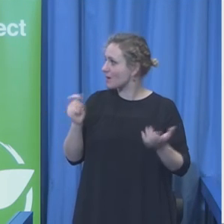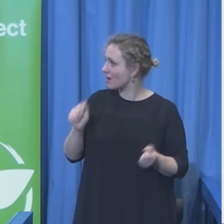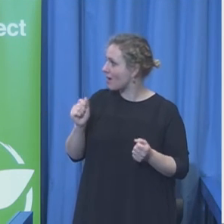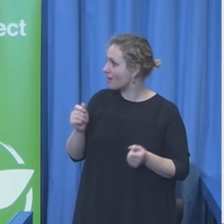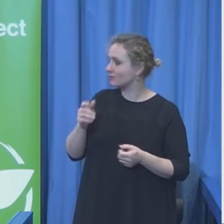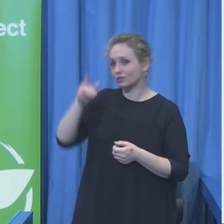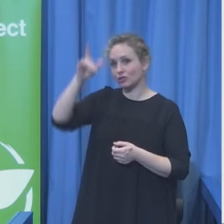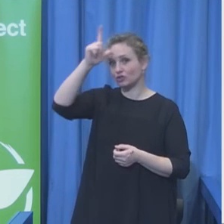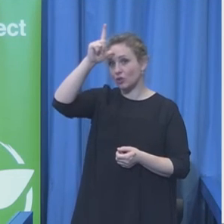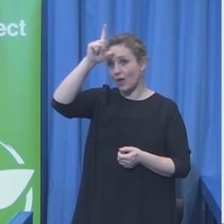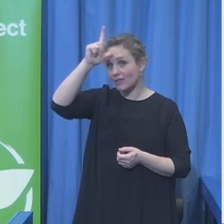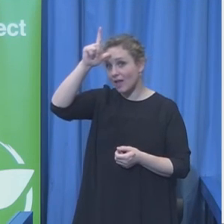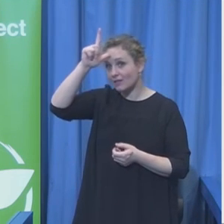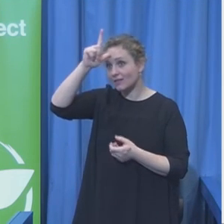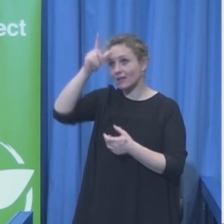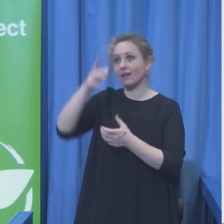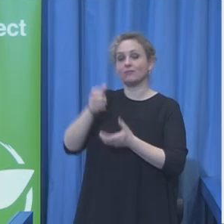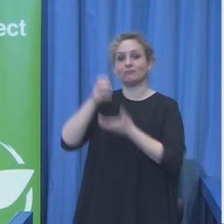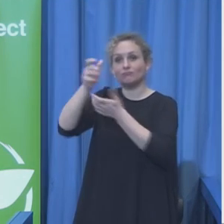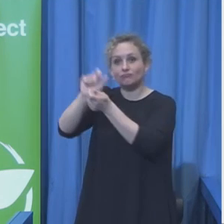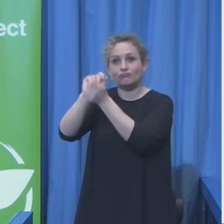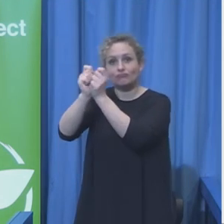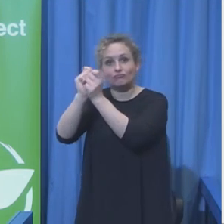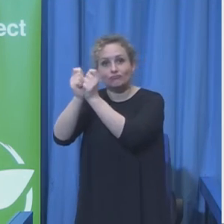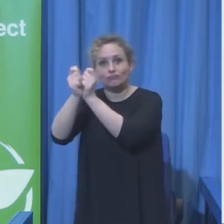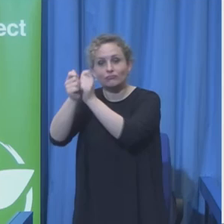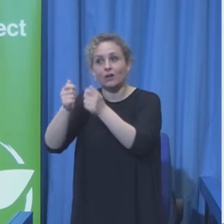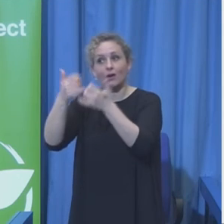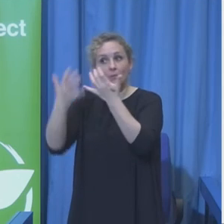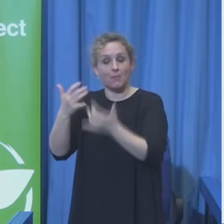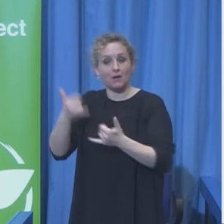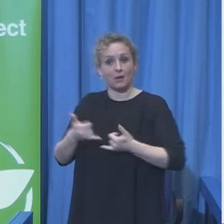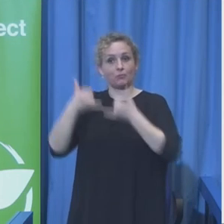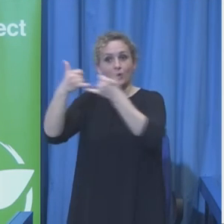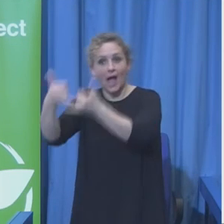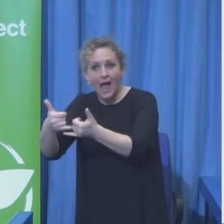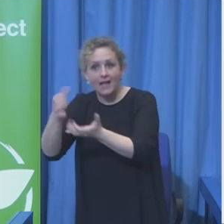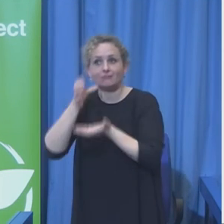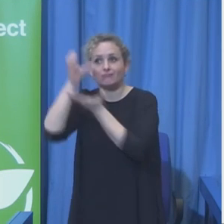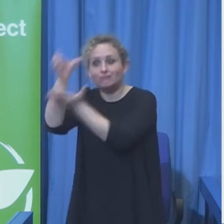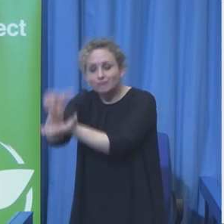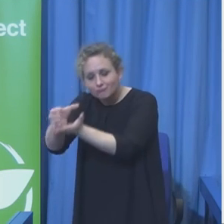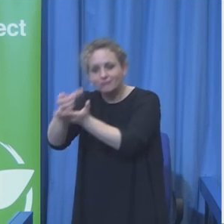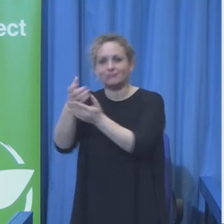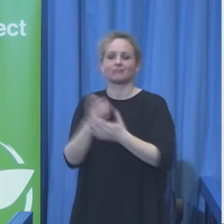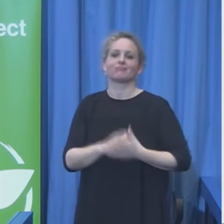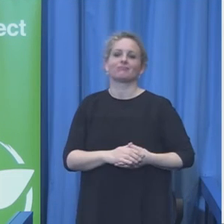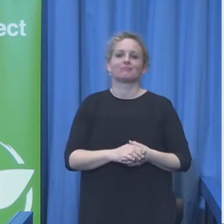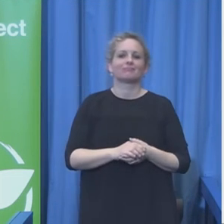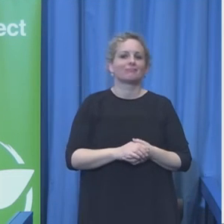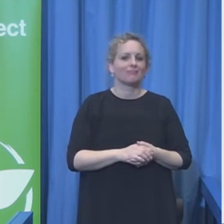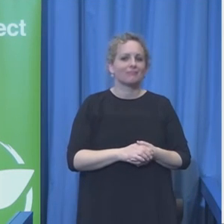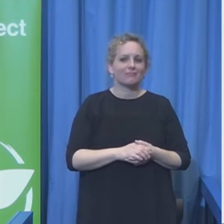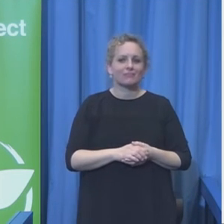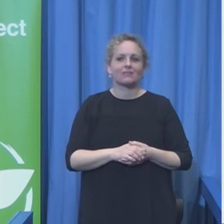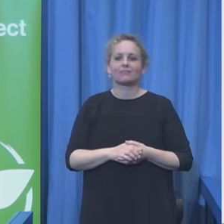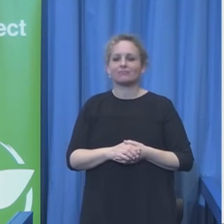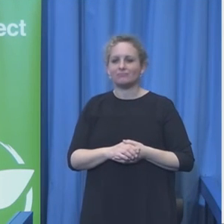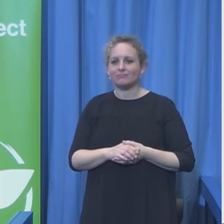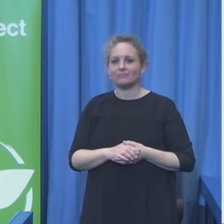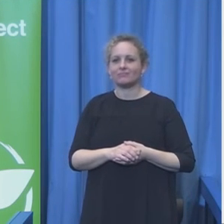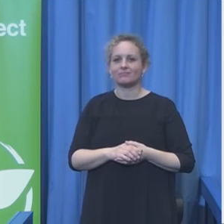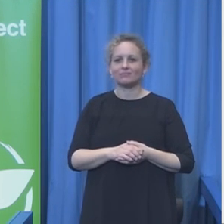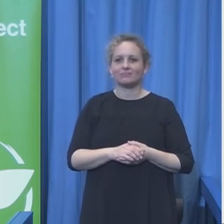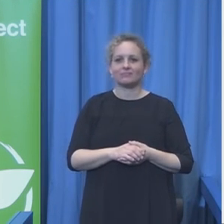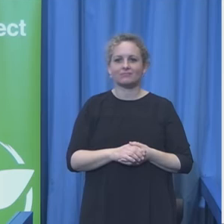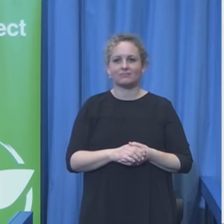And like you, I don't like committees too much. And sometimes back home, we form a committee to form a committee. And so I